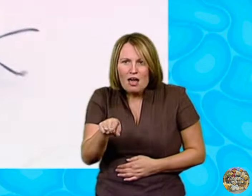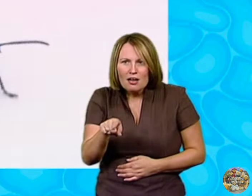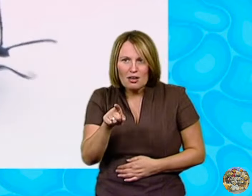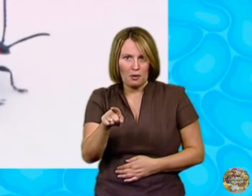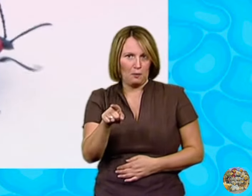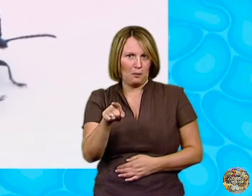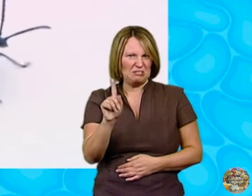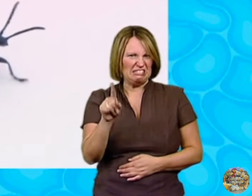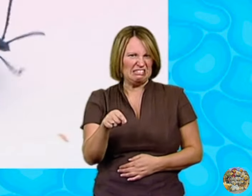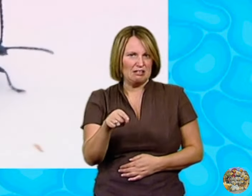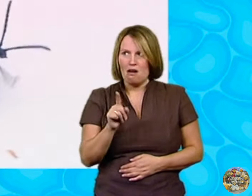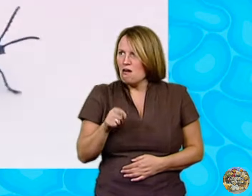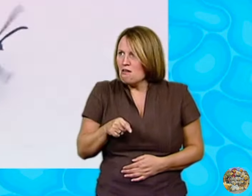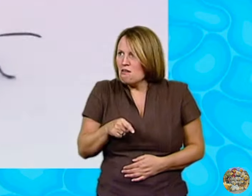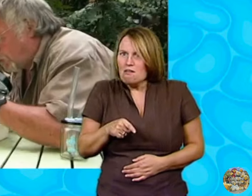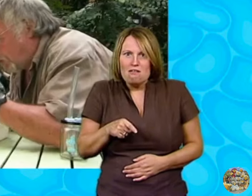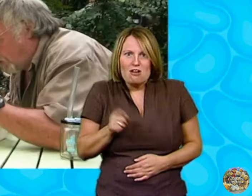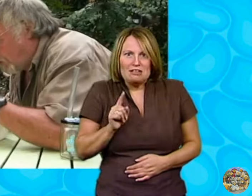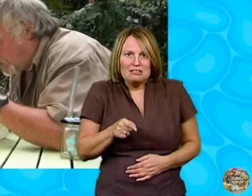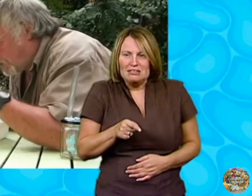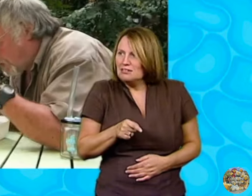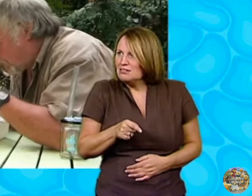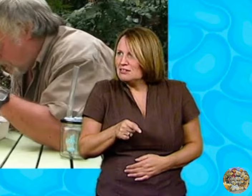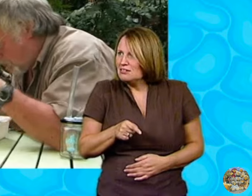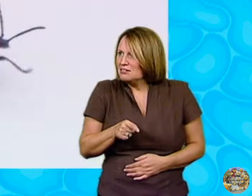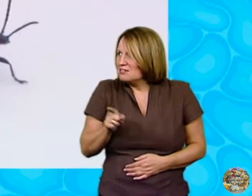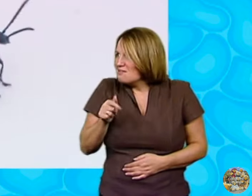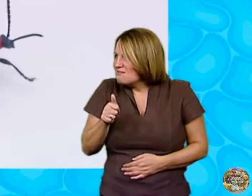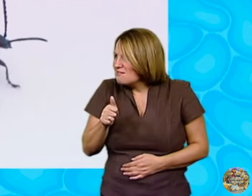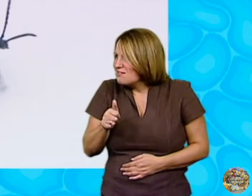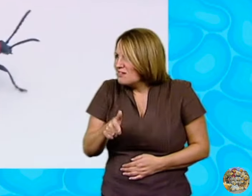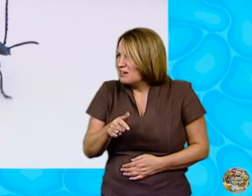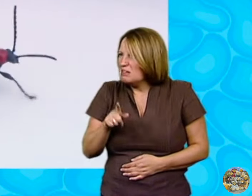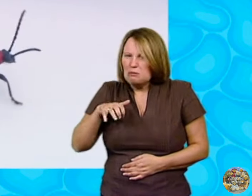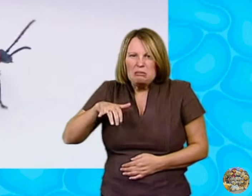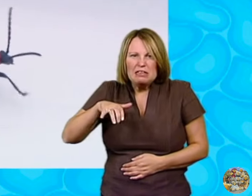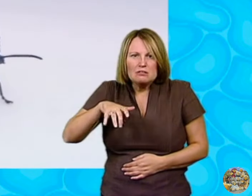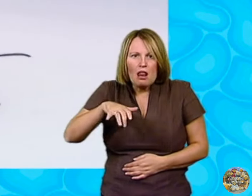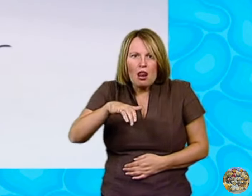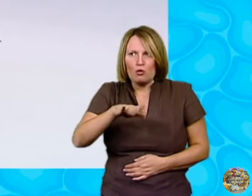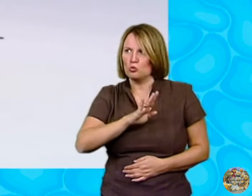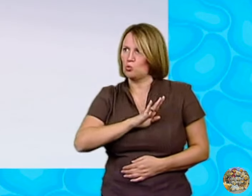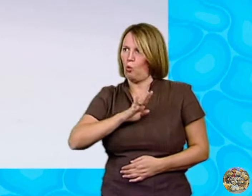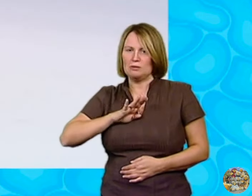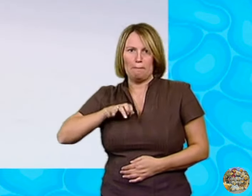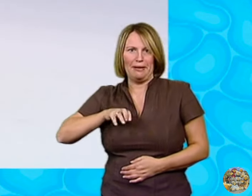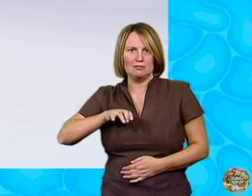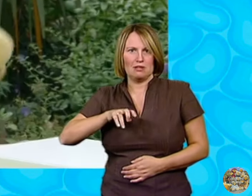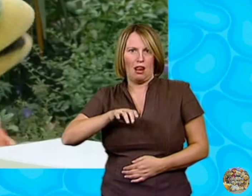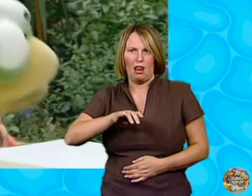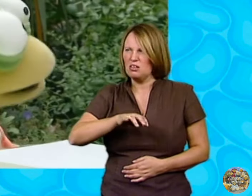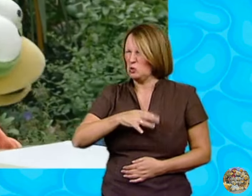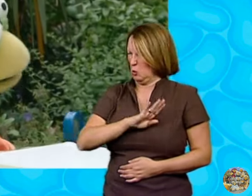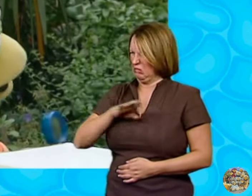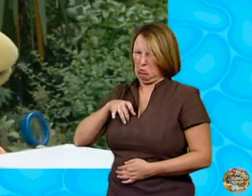Yes. What's this one? There it is. Look, look, look, look he's at that. He's great, isn't he? He's fantastic. And he's called a soldier beetle.